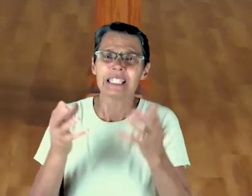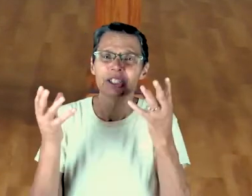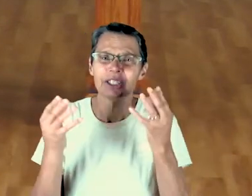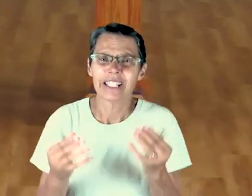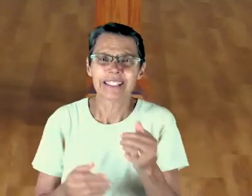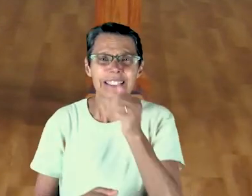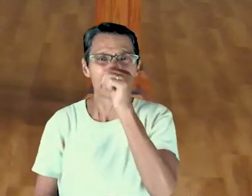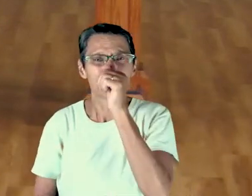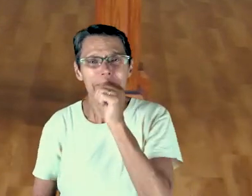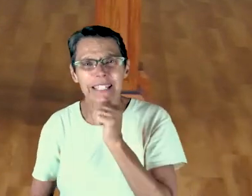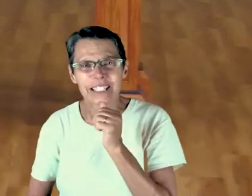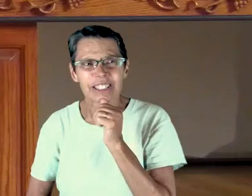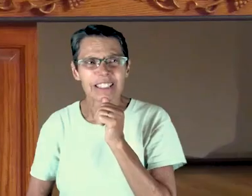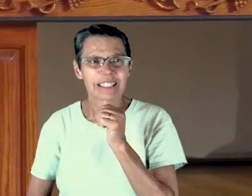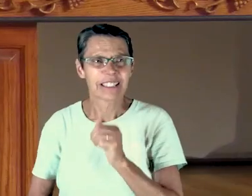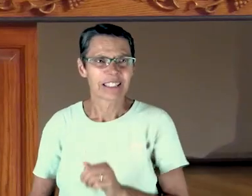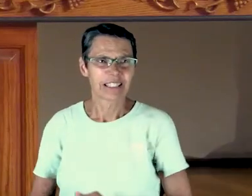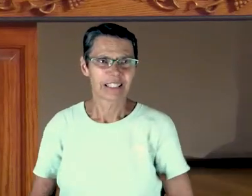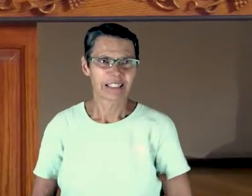patience,